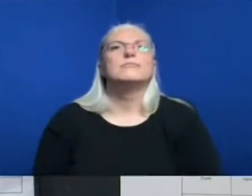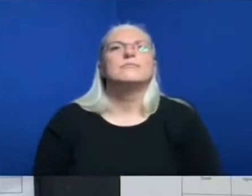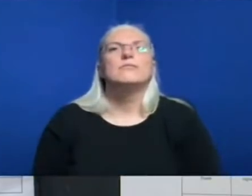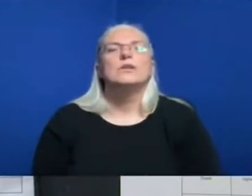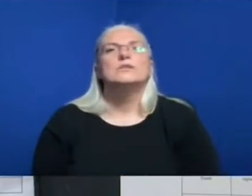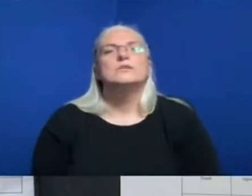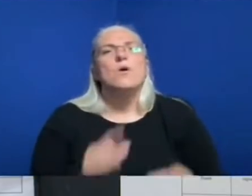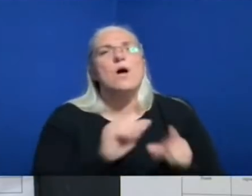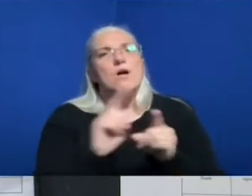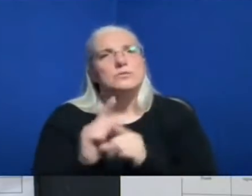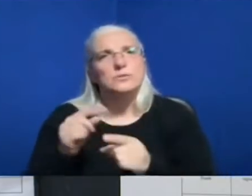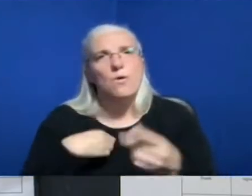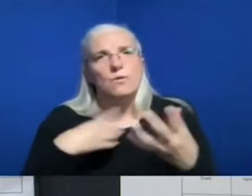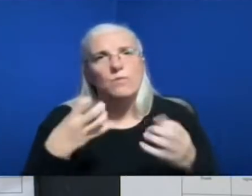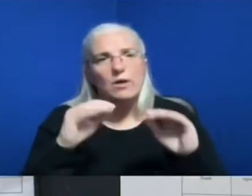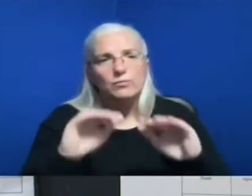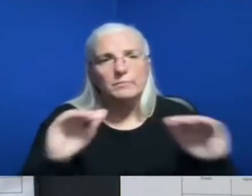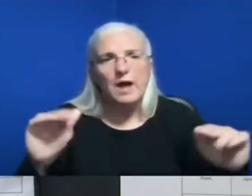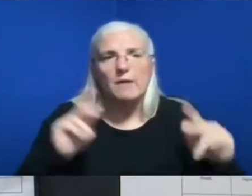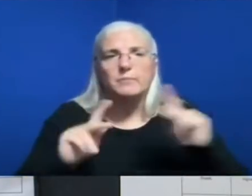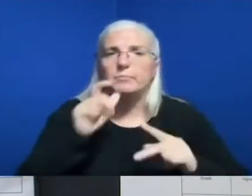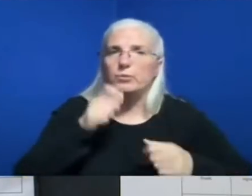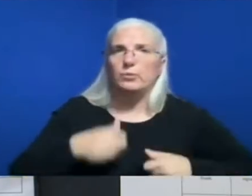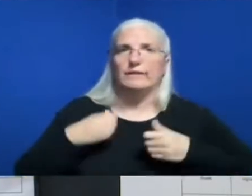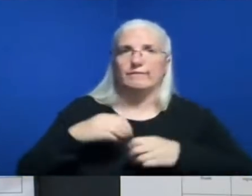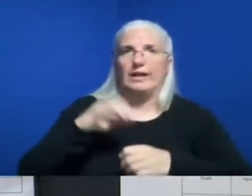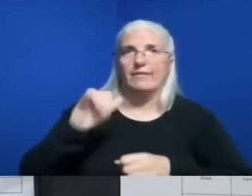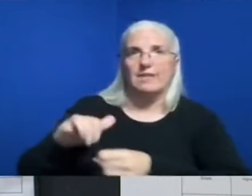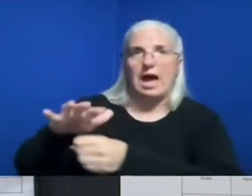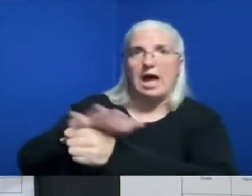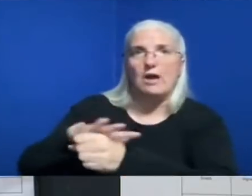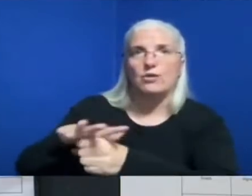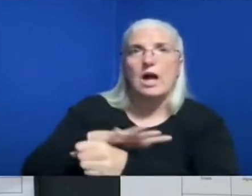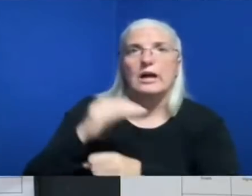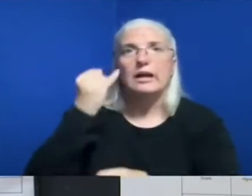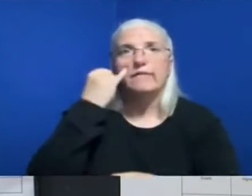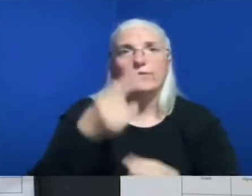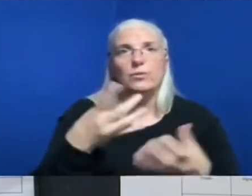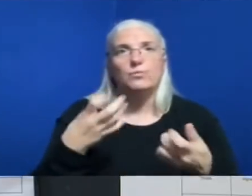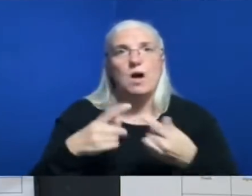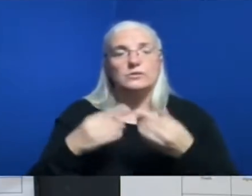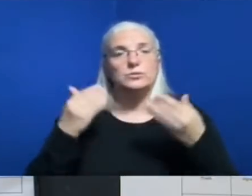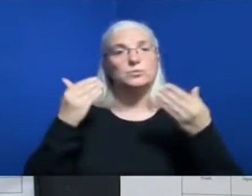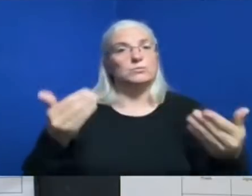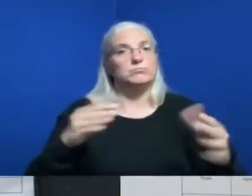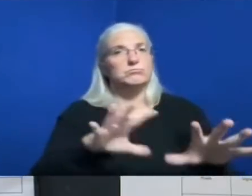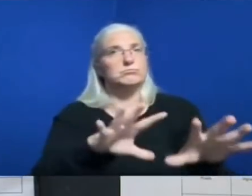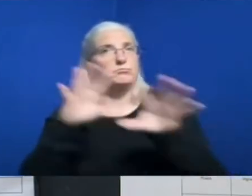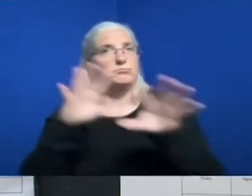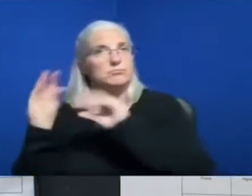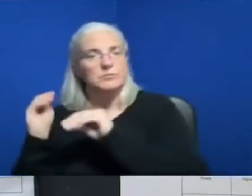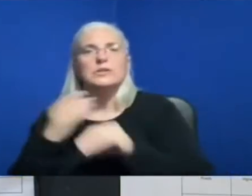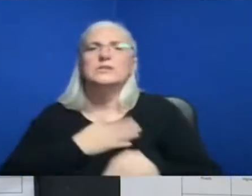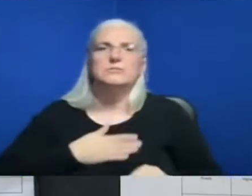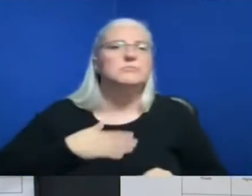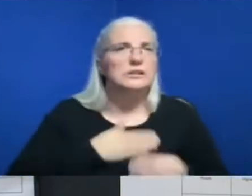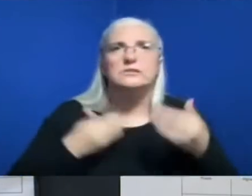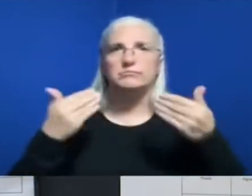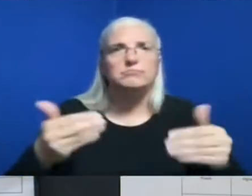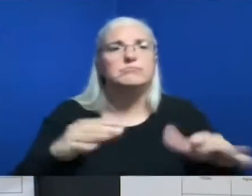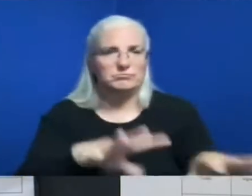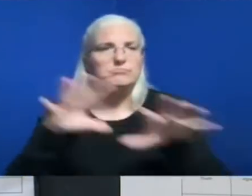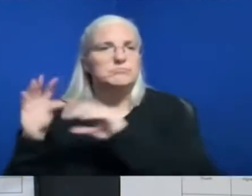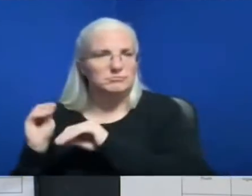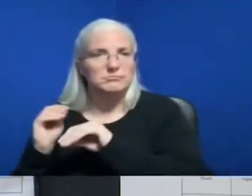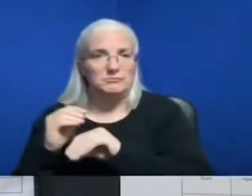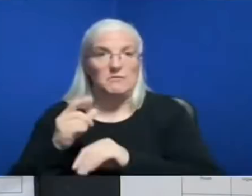haven't or would want to evacuate voluntarily at this time. Our current shelter is set up